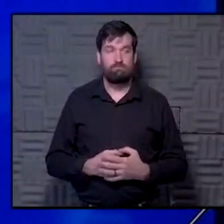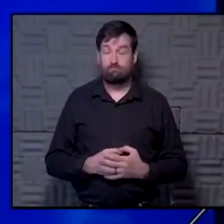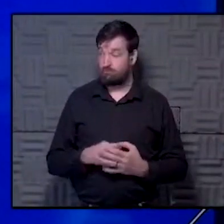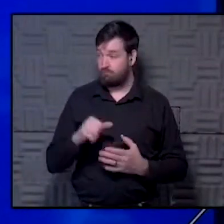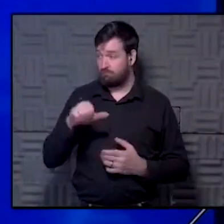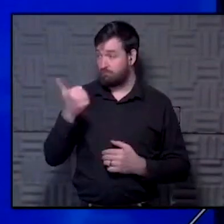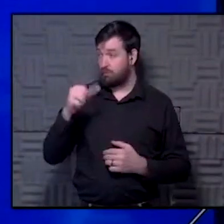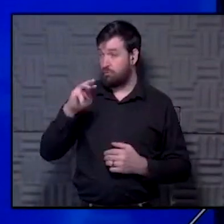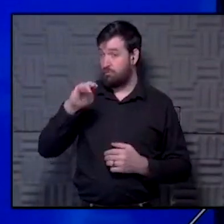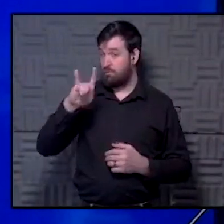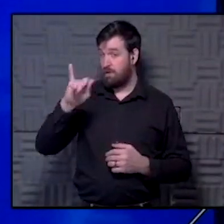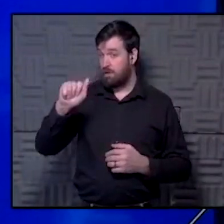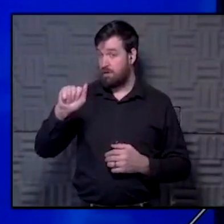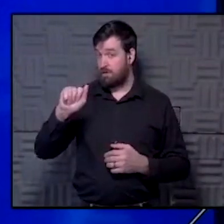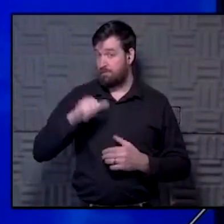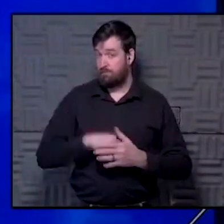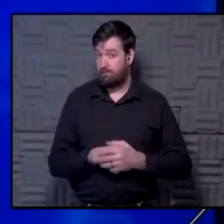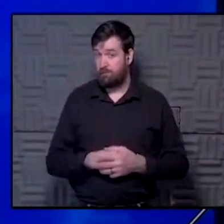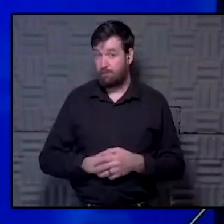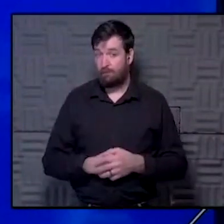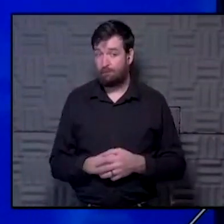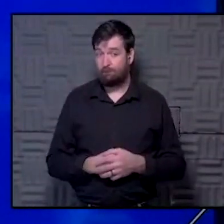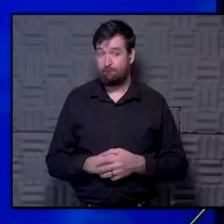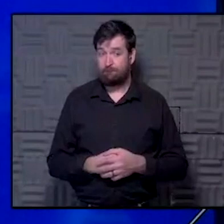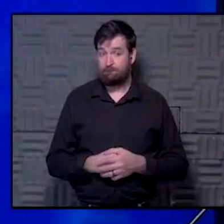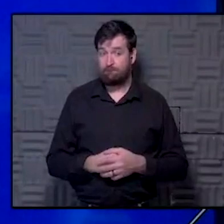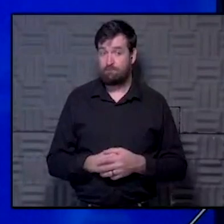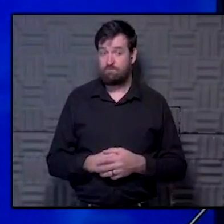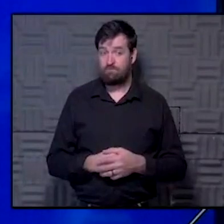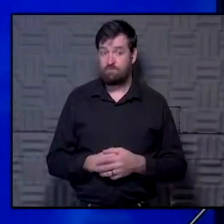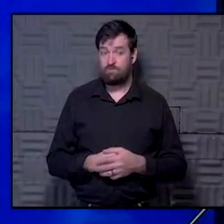any other media questions on the line?